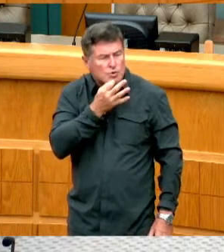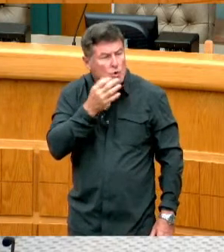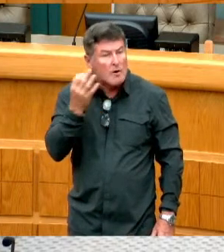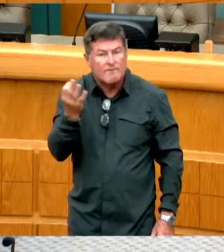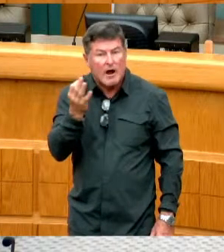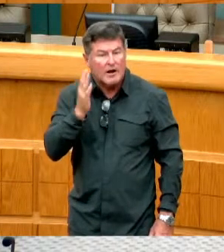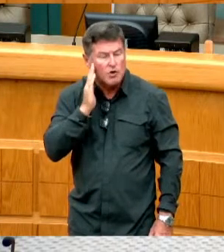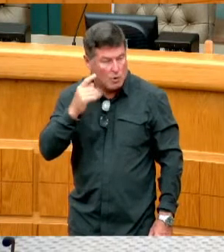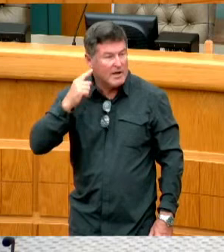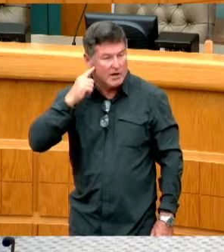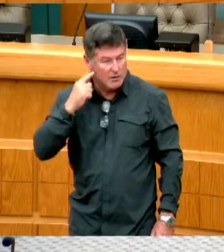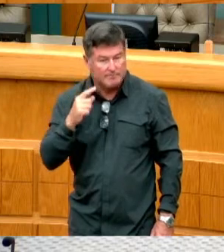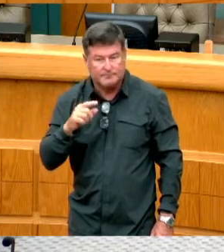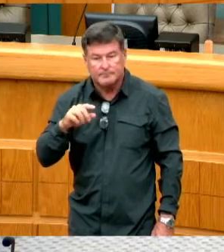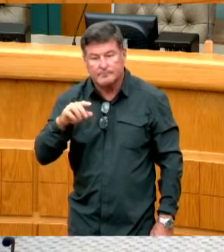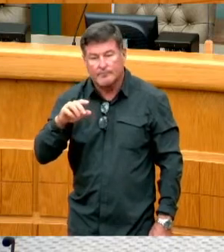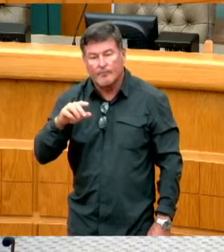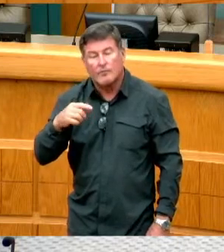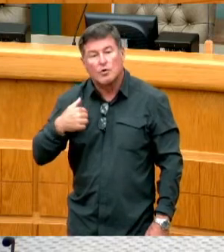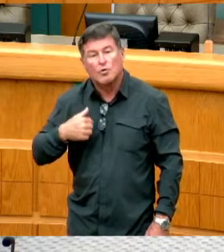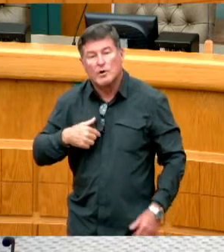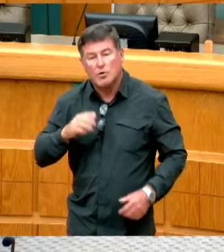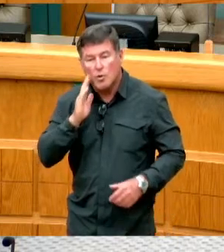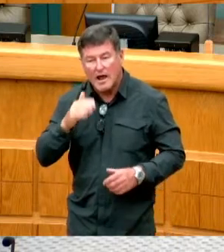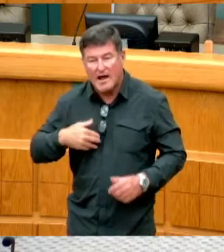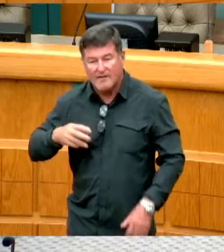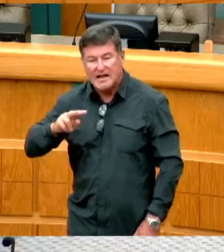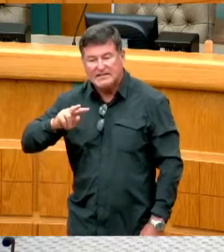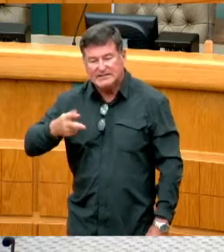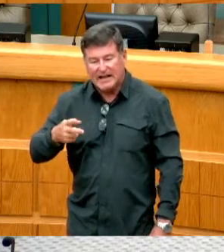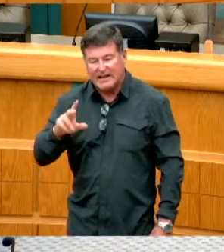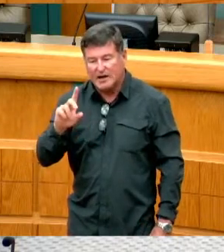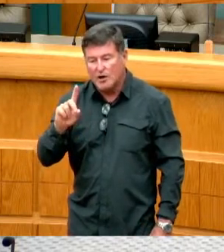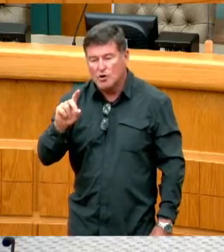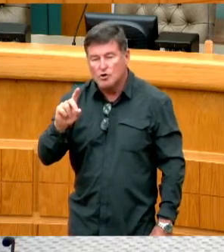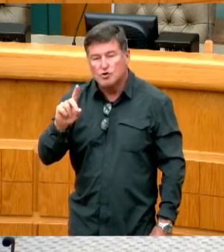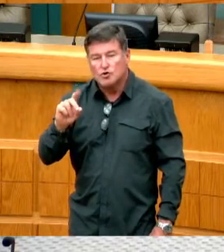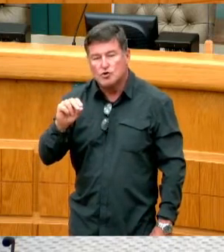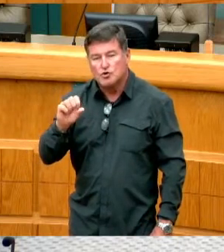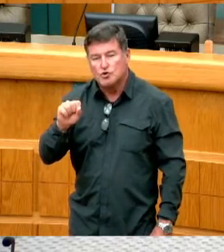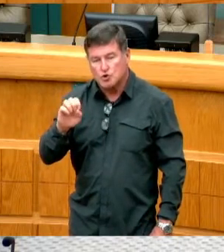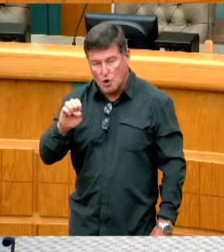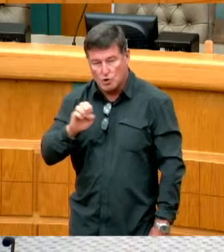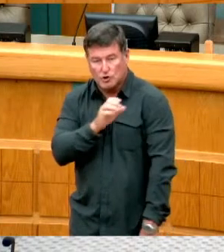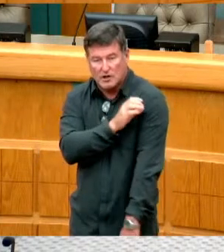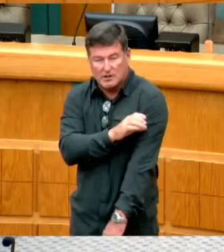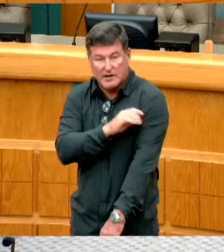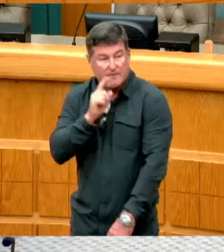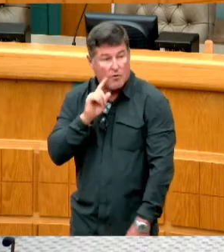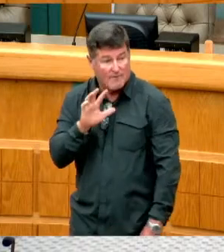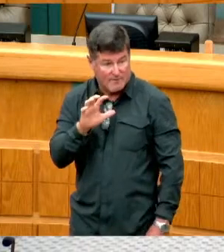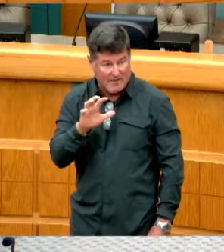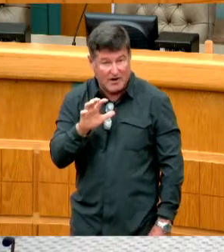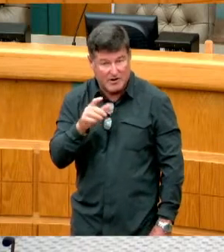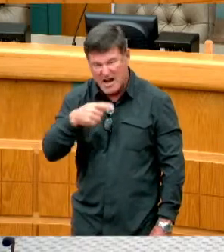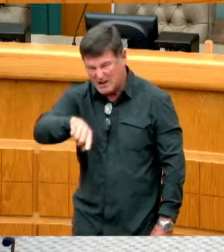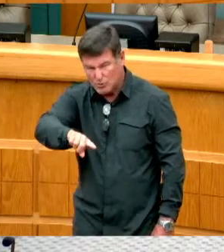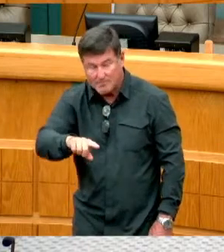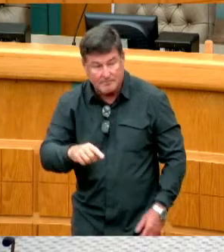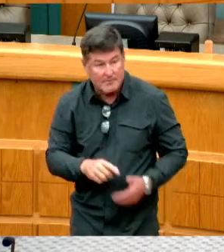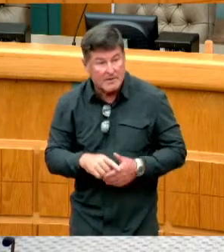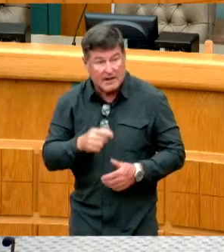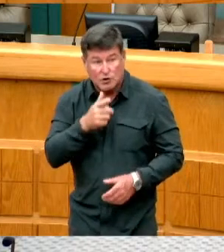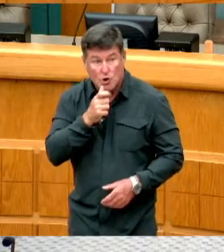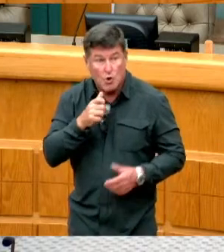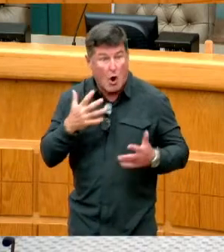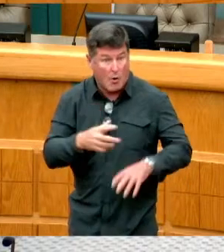about the fact we're running a vaccine second dose clinic at the fairgrounds for 500. Those are the 500 that are